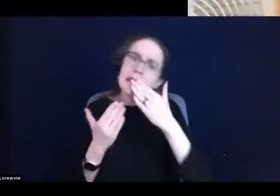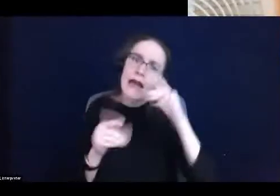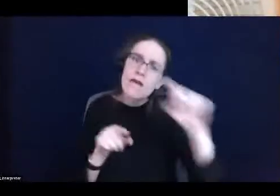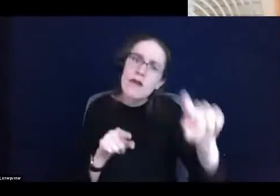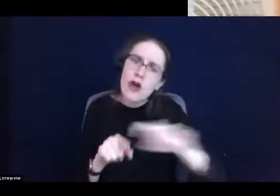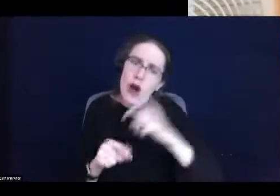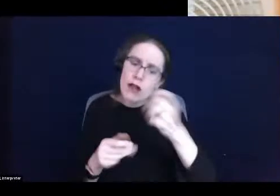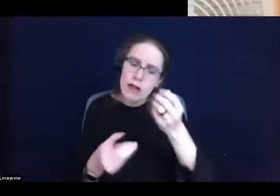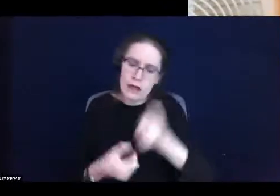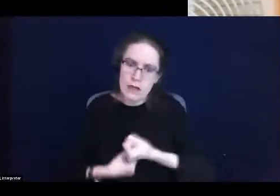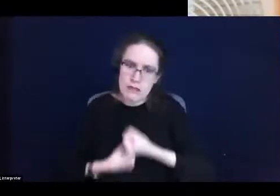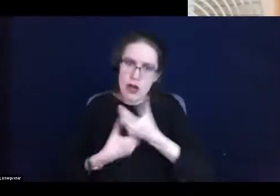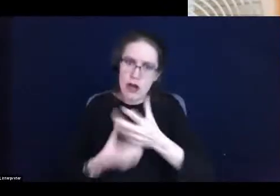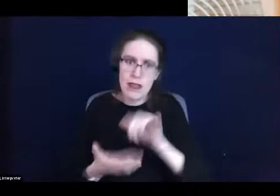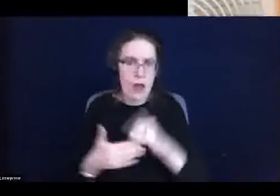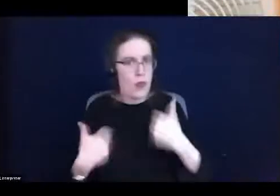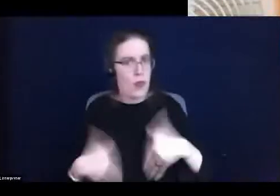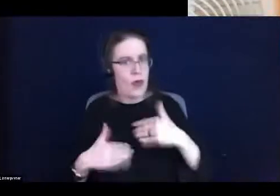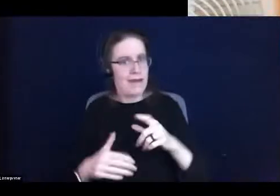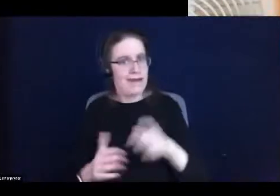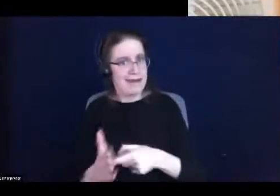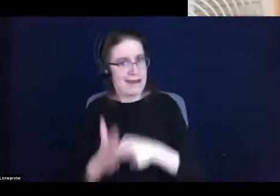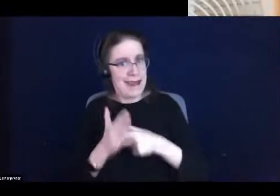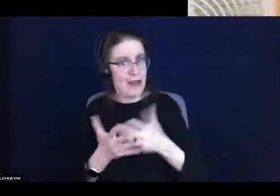lot of courage to reach out and share your experience.